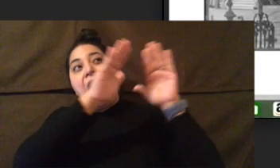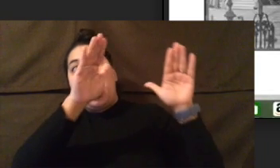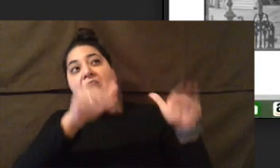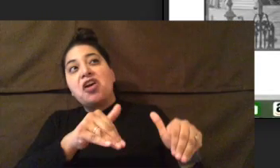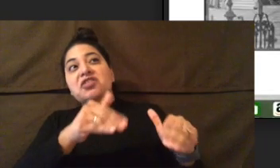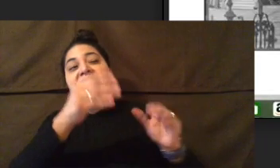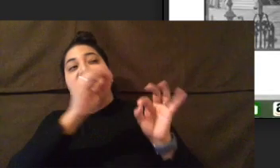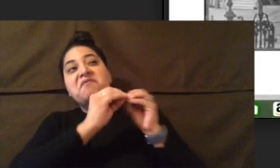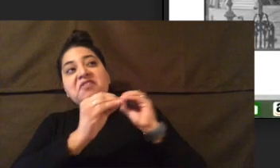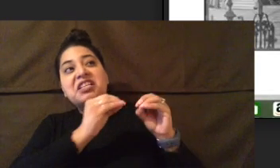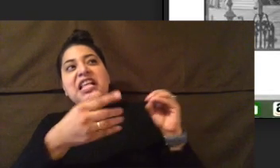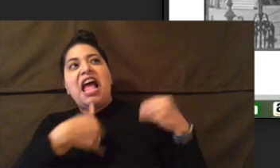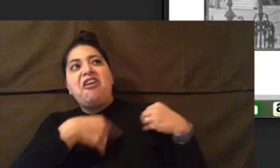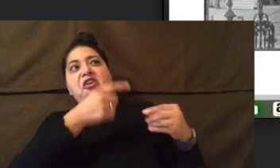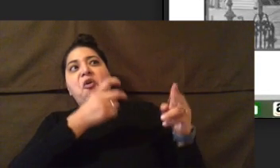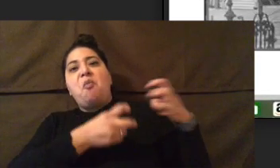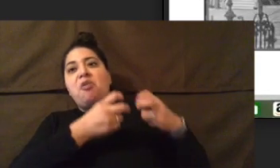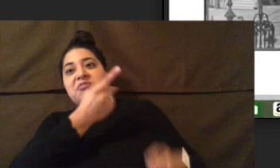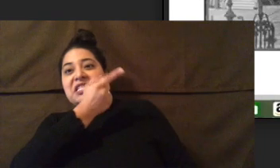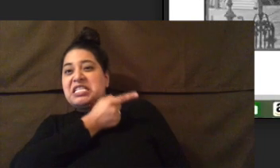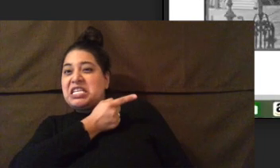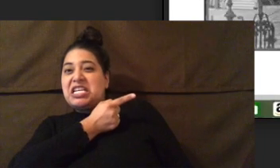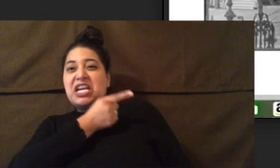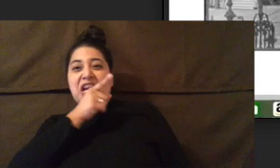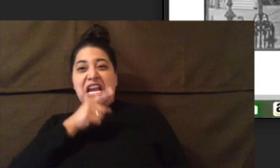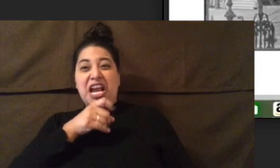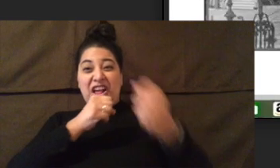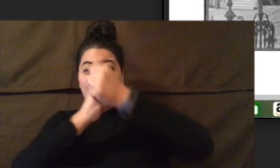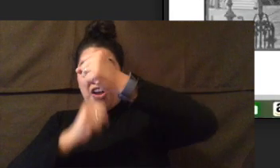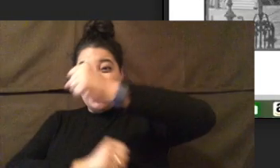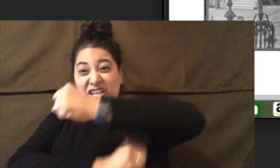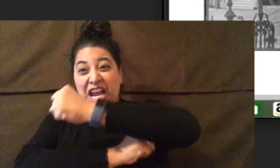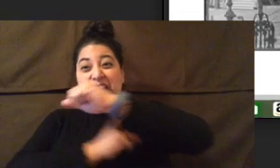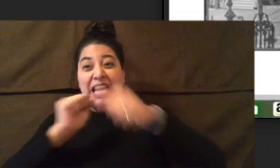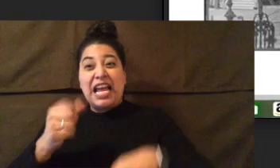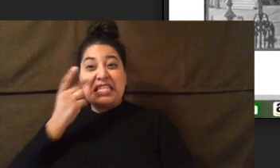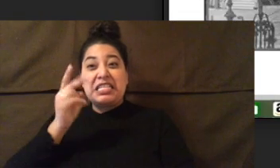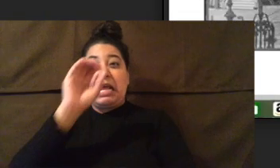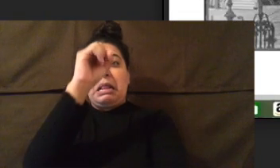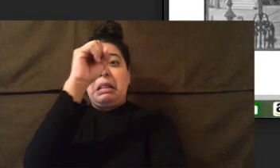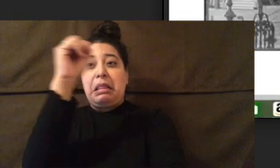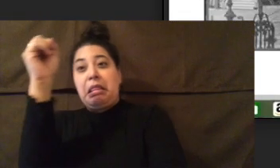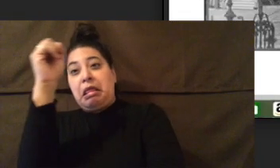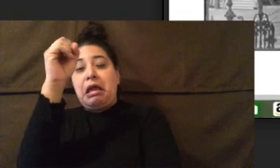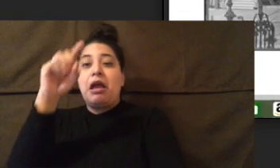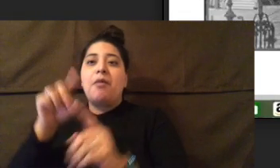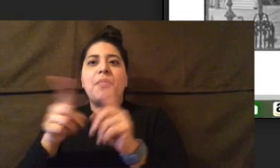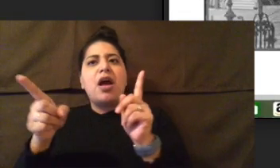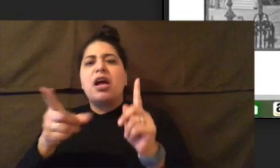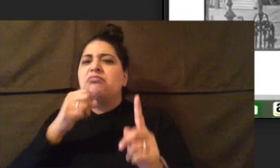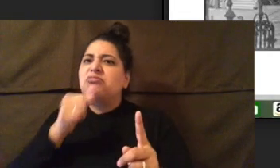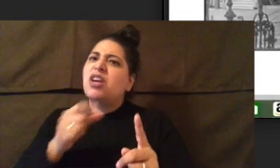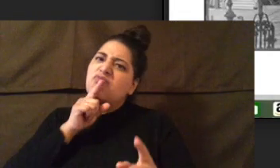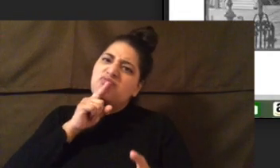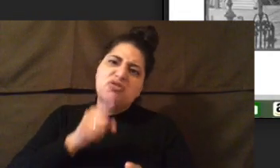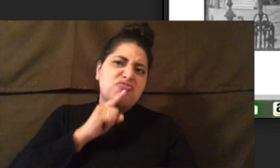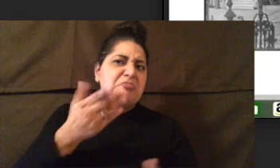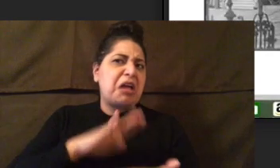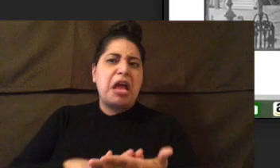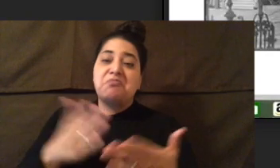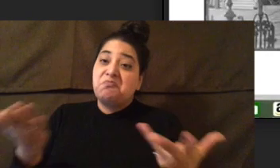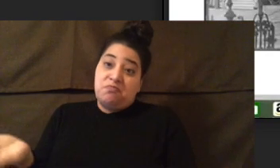little bit of destruction here, got some problems with the foundation because you can see that this is leaning, but overall